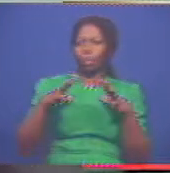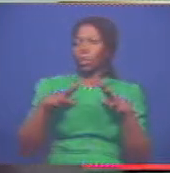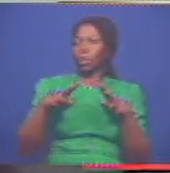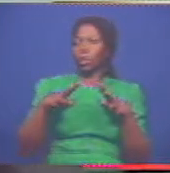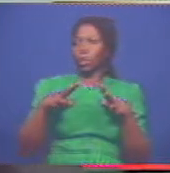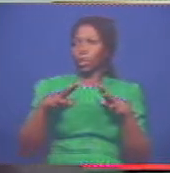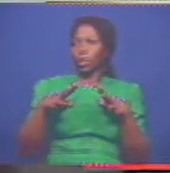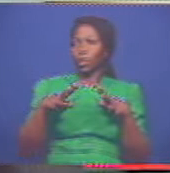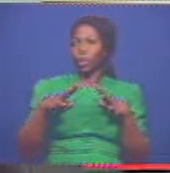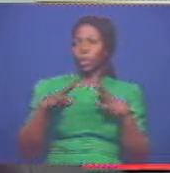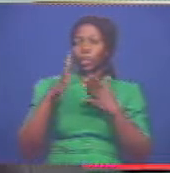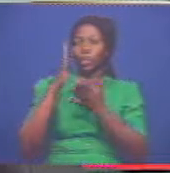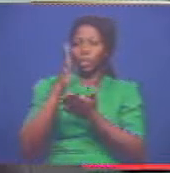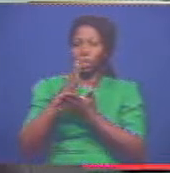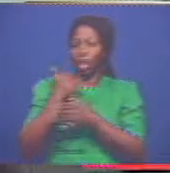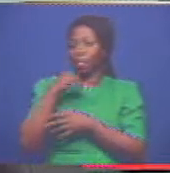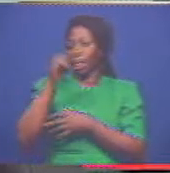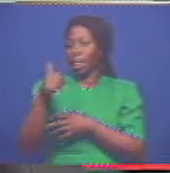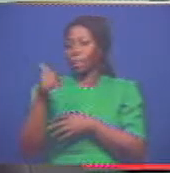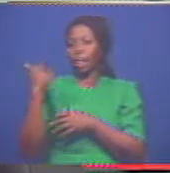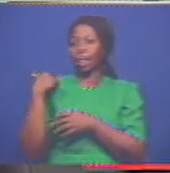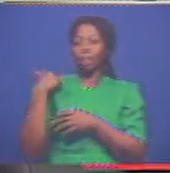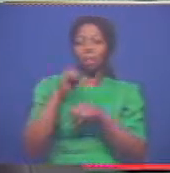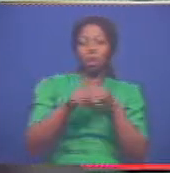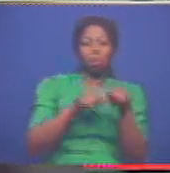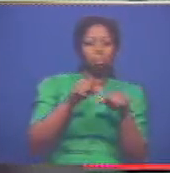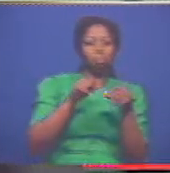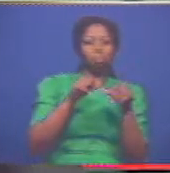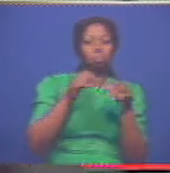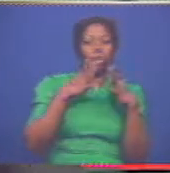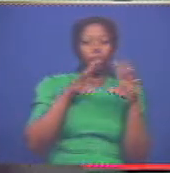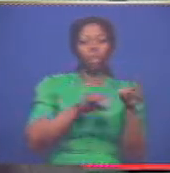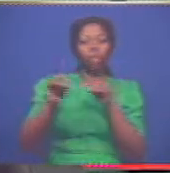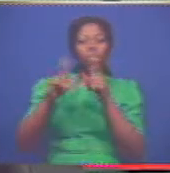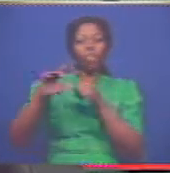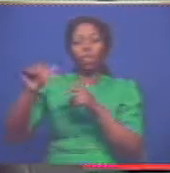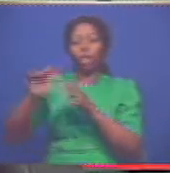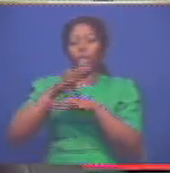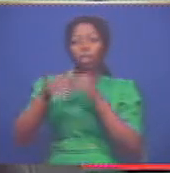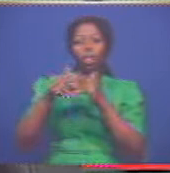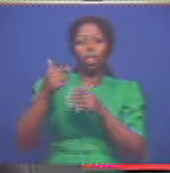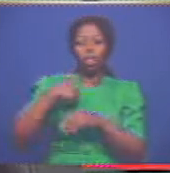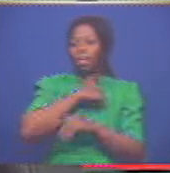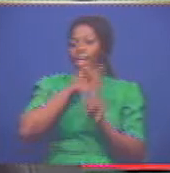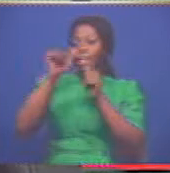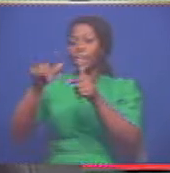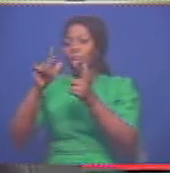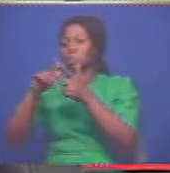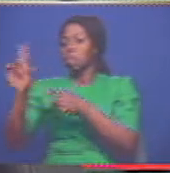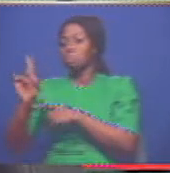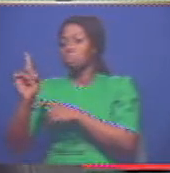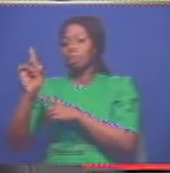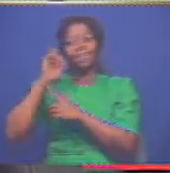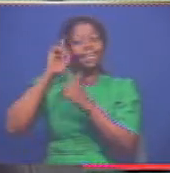interesting statistics about urbanization, all of us come to Nairobi with no intention of going back to the